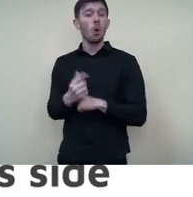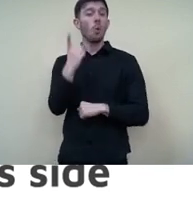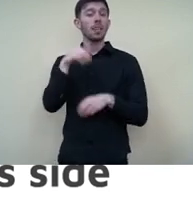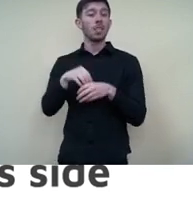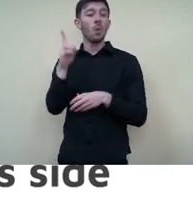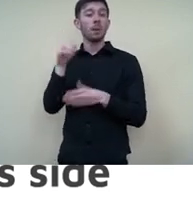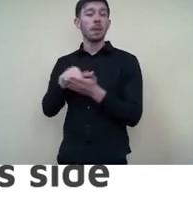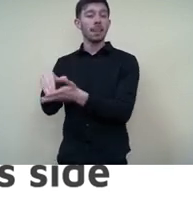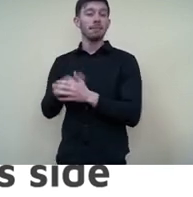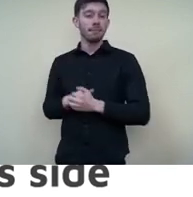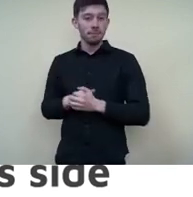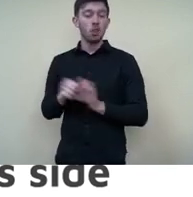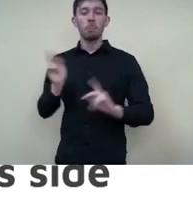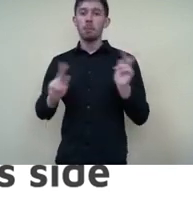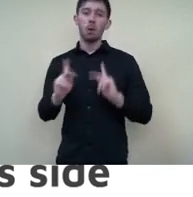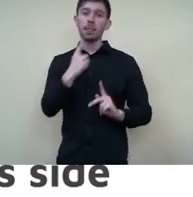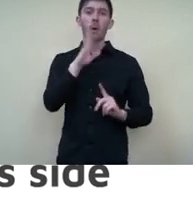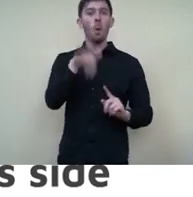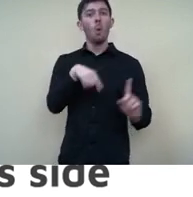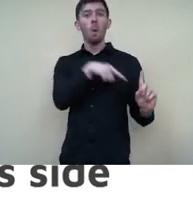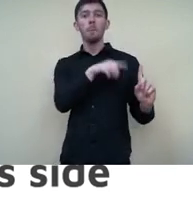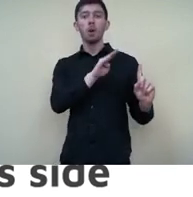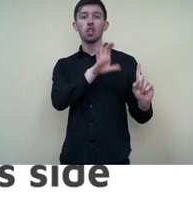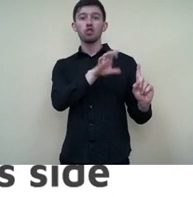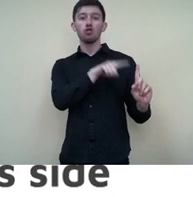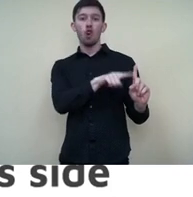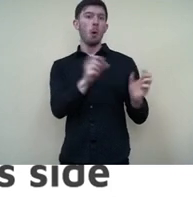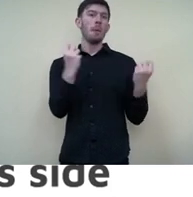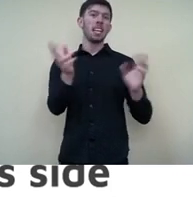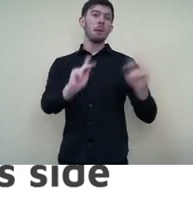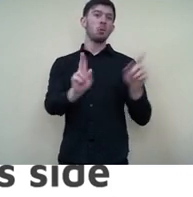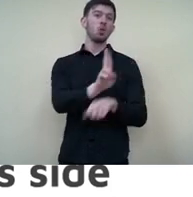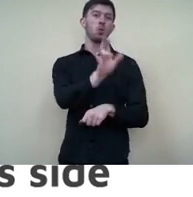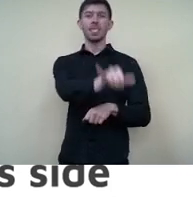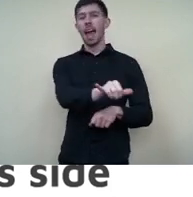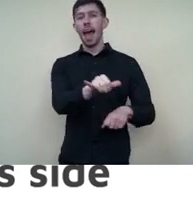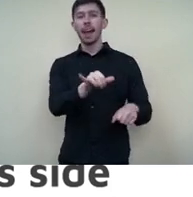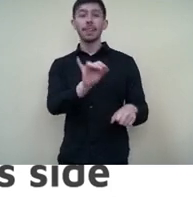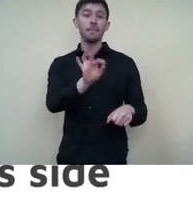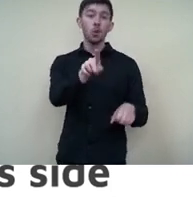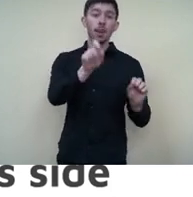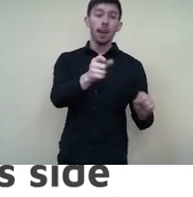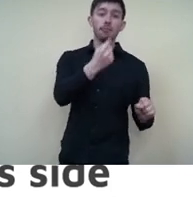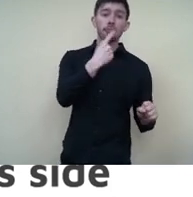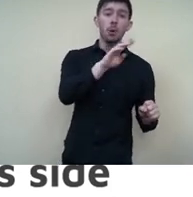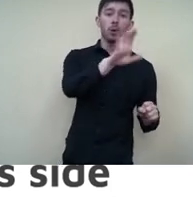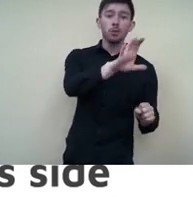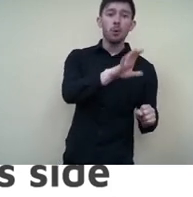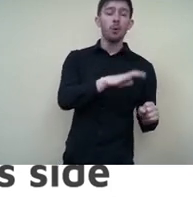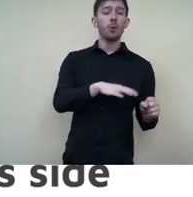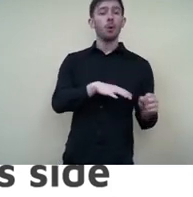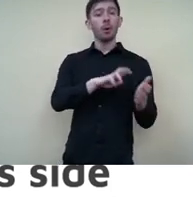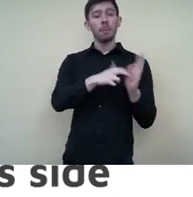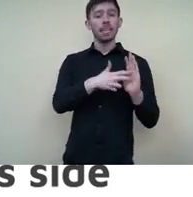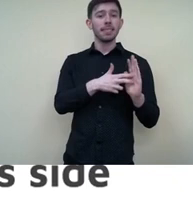1,000,000. And so people were arguing, well, birth control is prevalently used, and if you can take birth control, you'll have